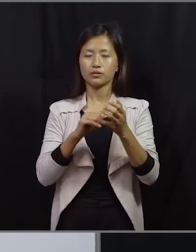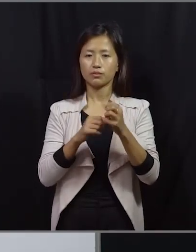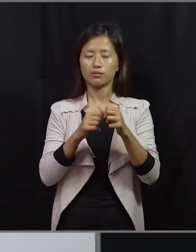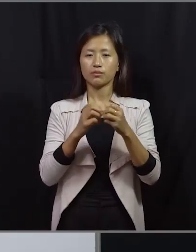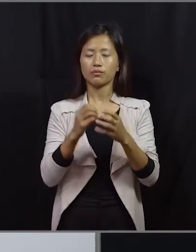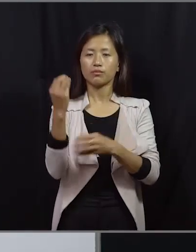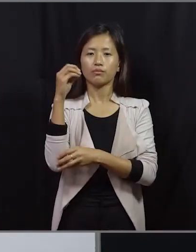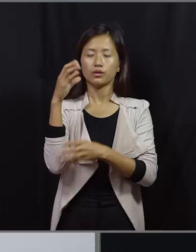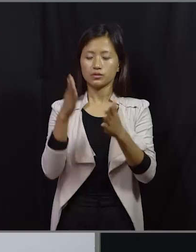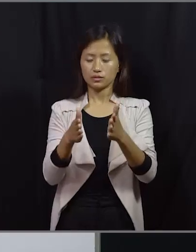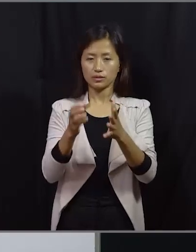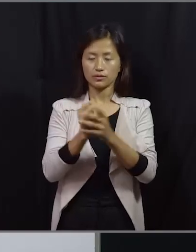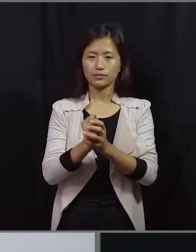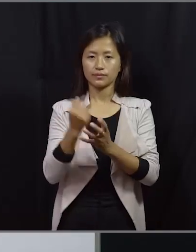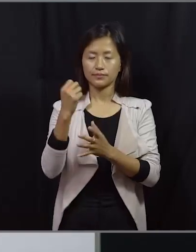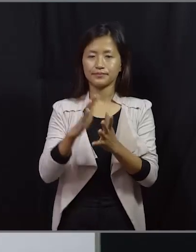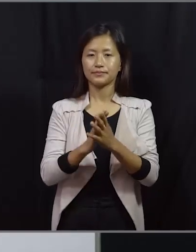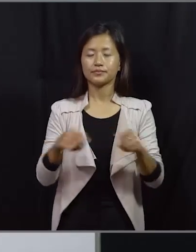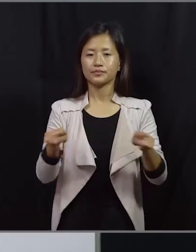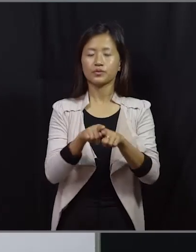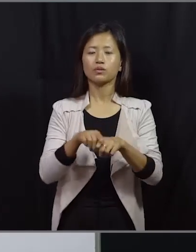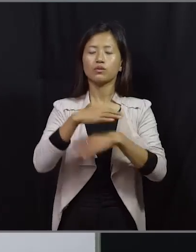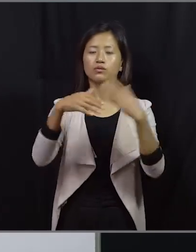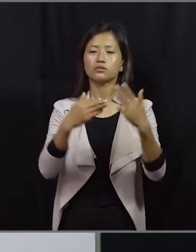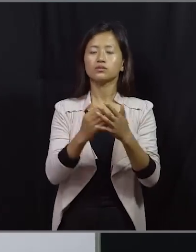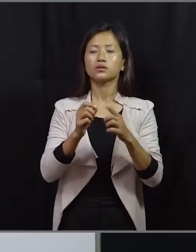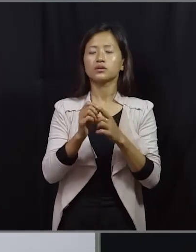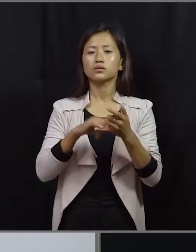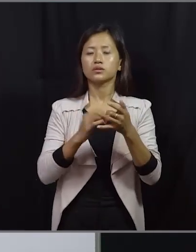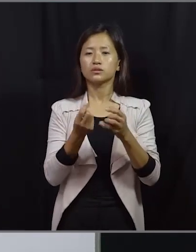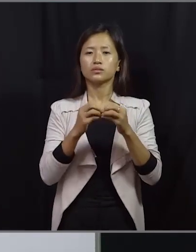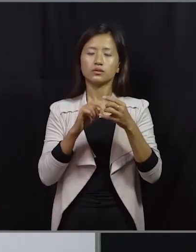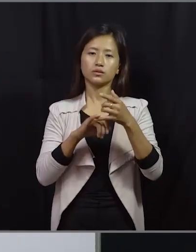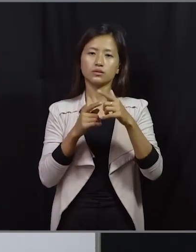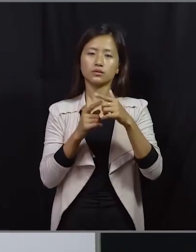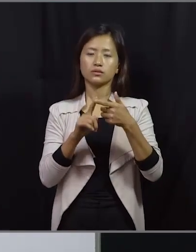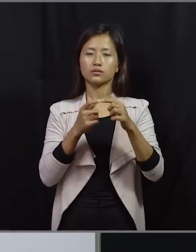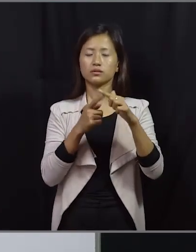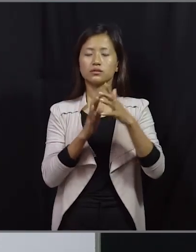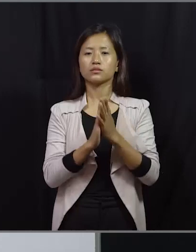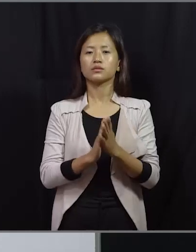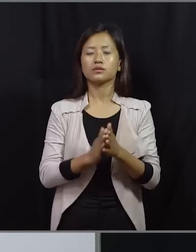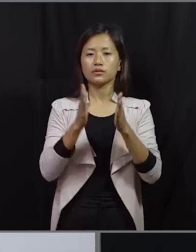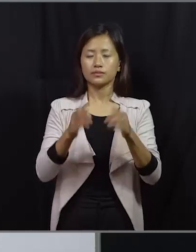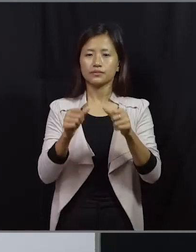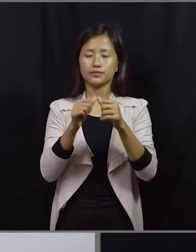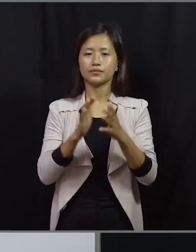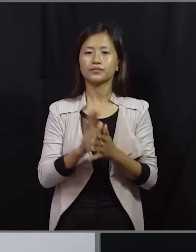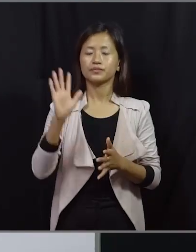what is the definition of power set? The set of all subsets of A. The first one is phi, because we